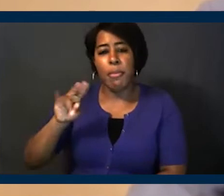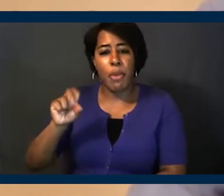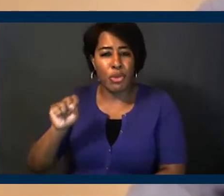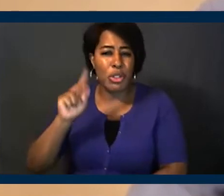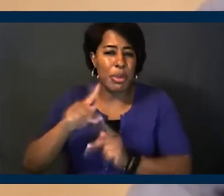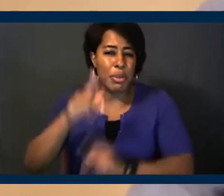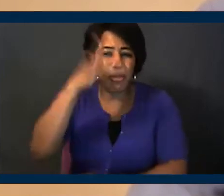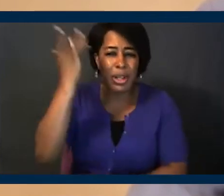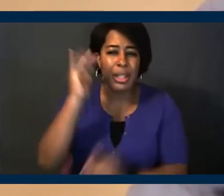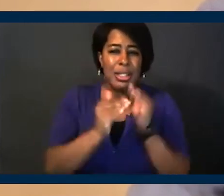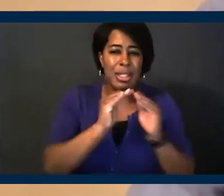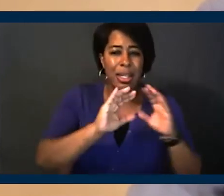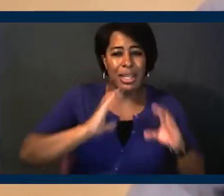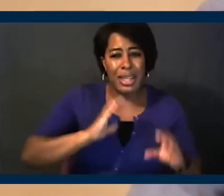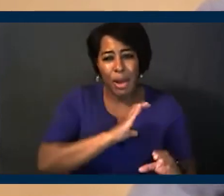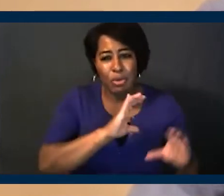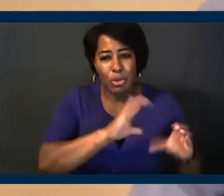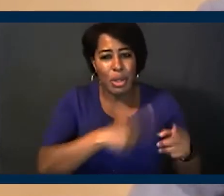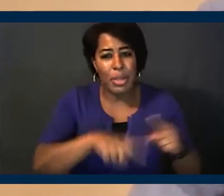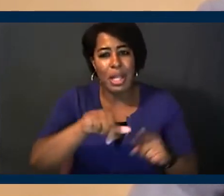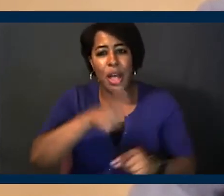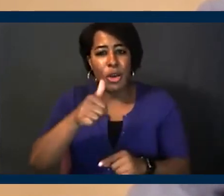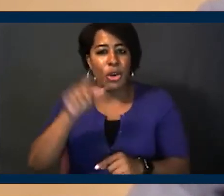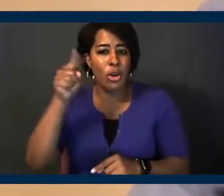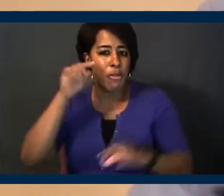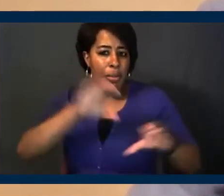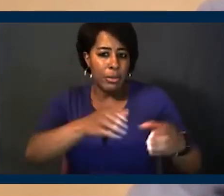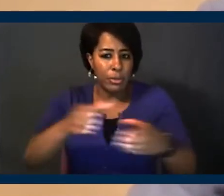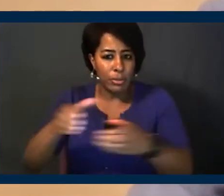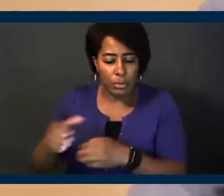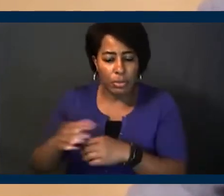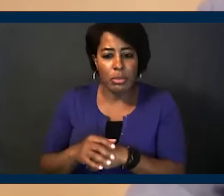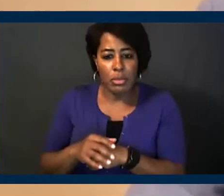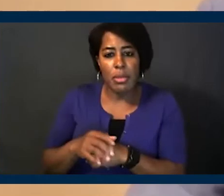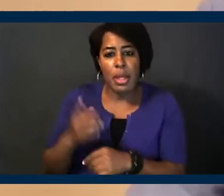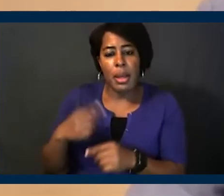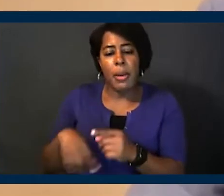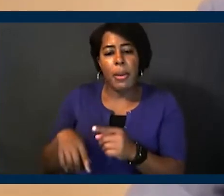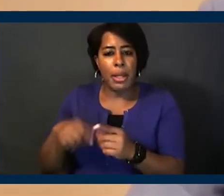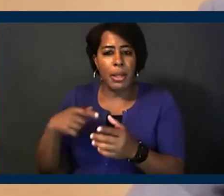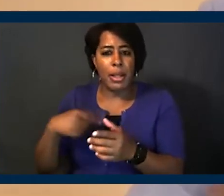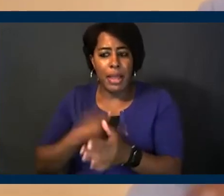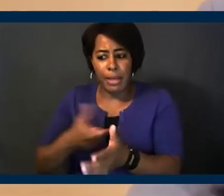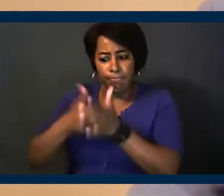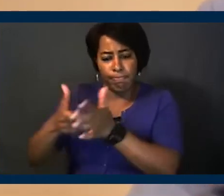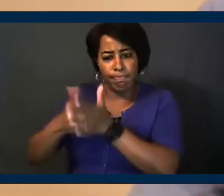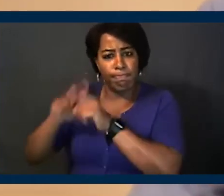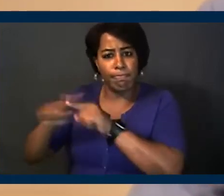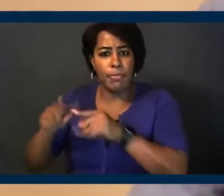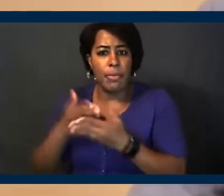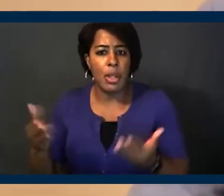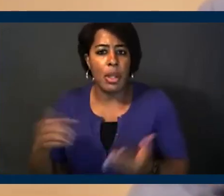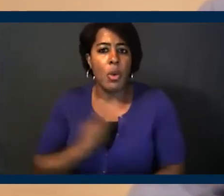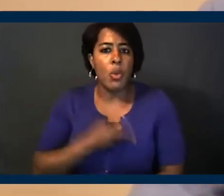and other government bodies, and legislation that movements and communities are demanding. We saw Democratic